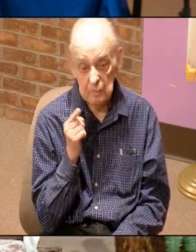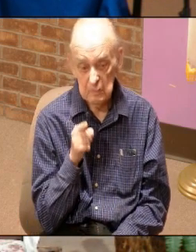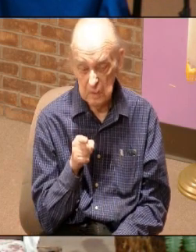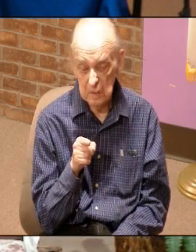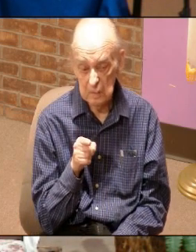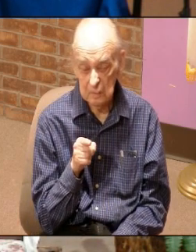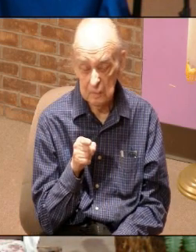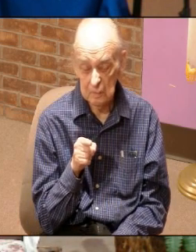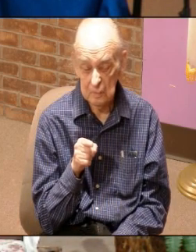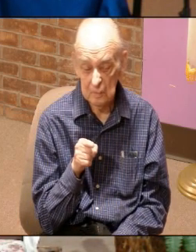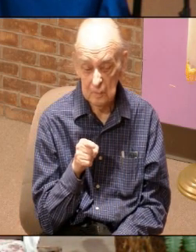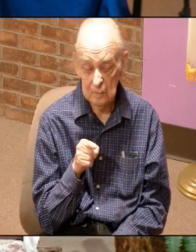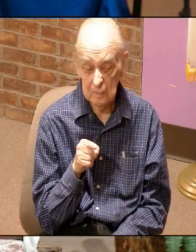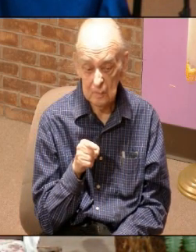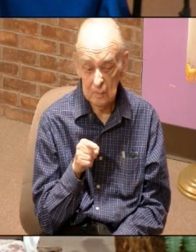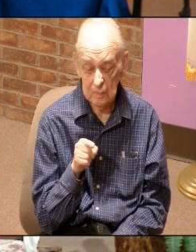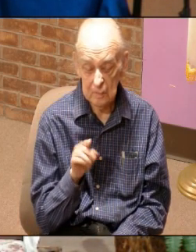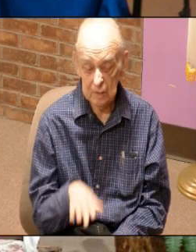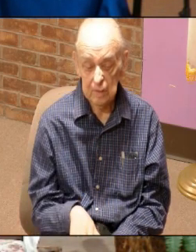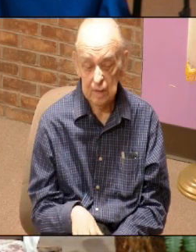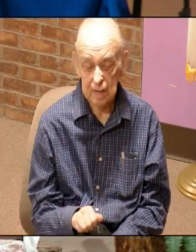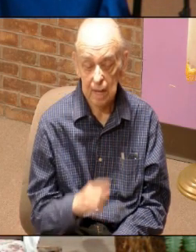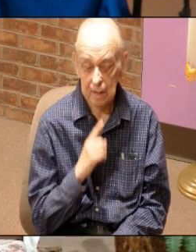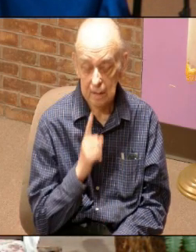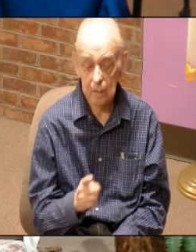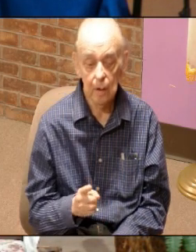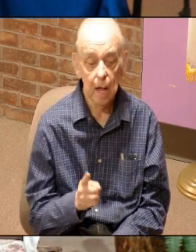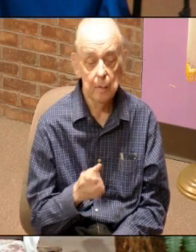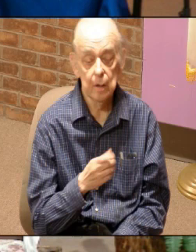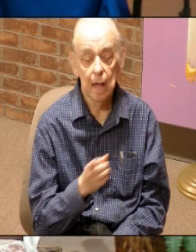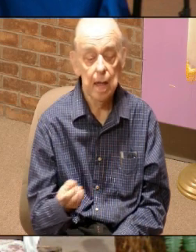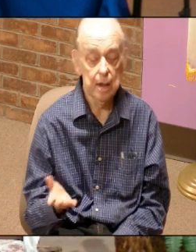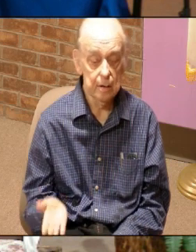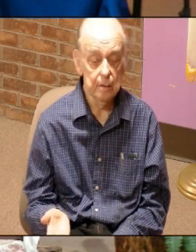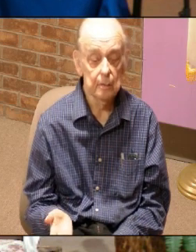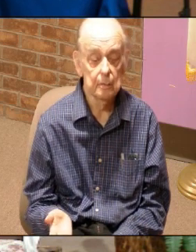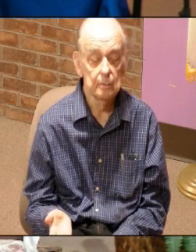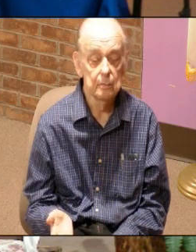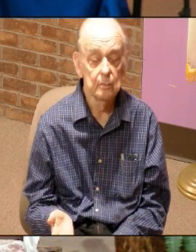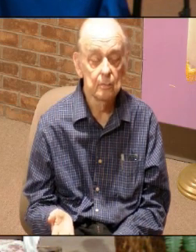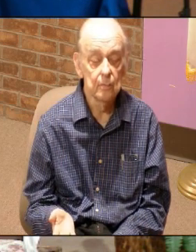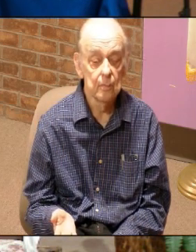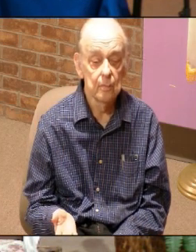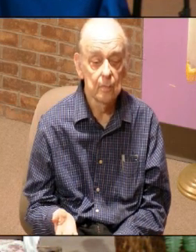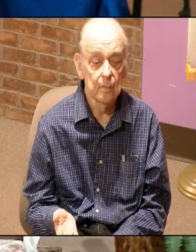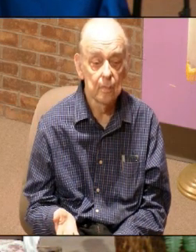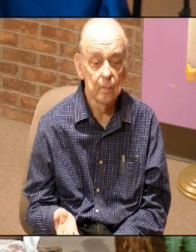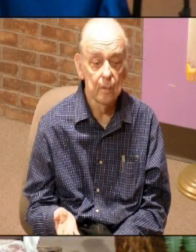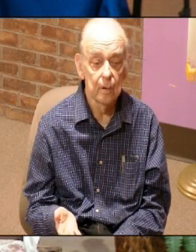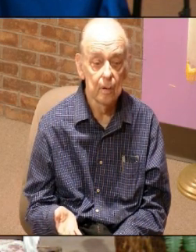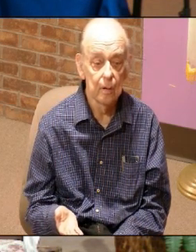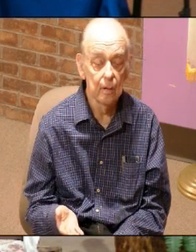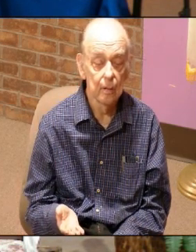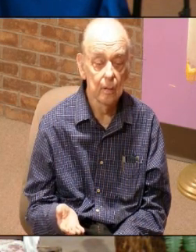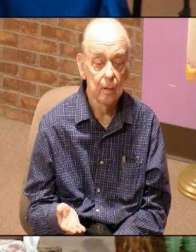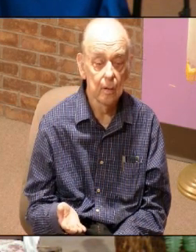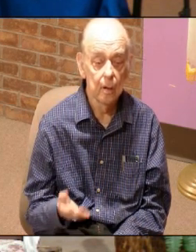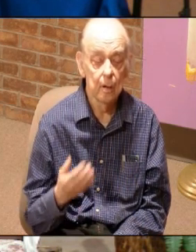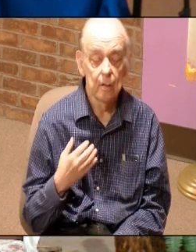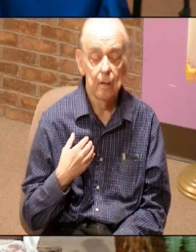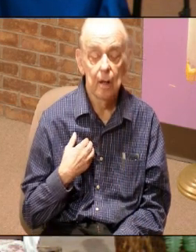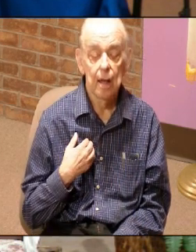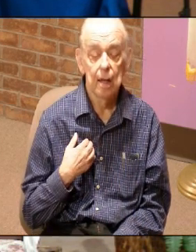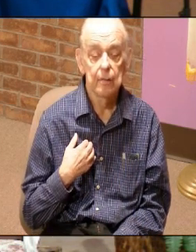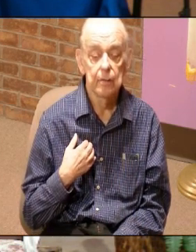can kind of answer. How many of you all here have